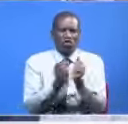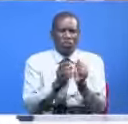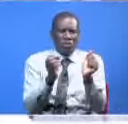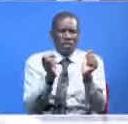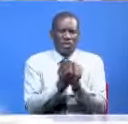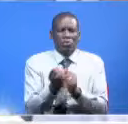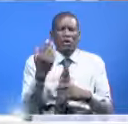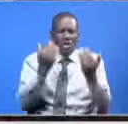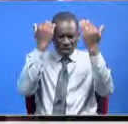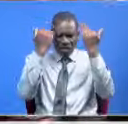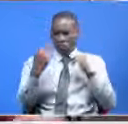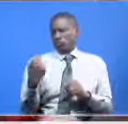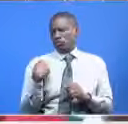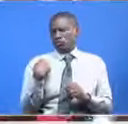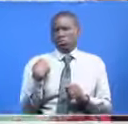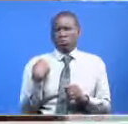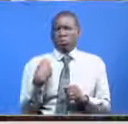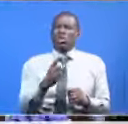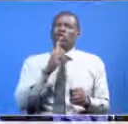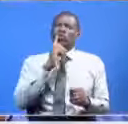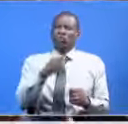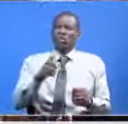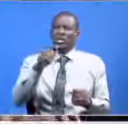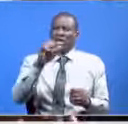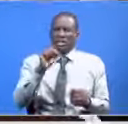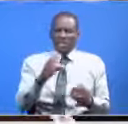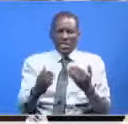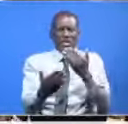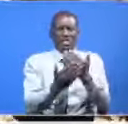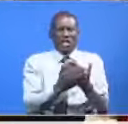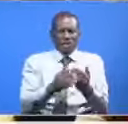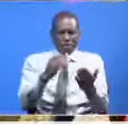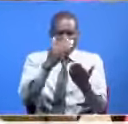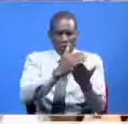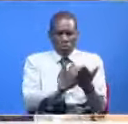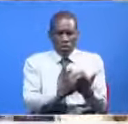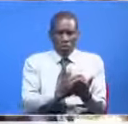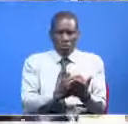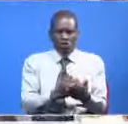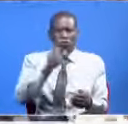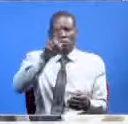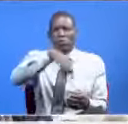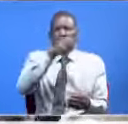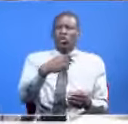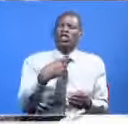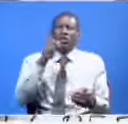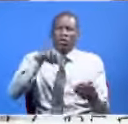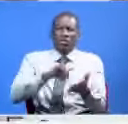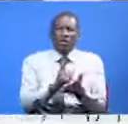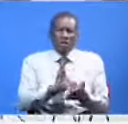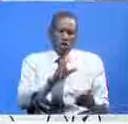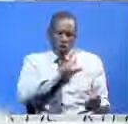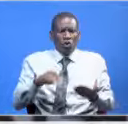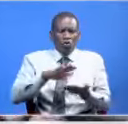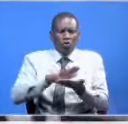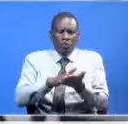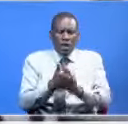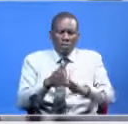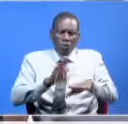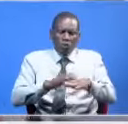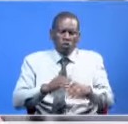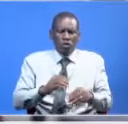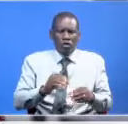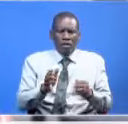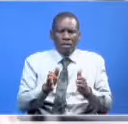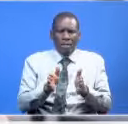last. It recently ruled the TSC's internship program is illegal, stating that the commission. And we tutors cannot